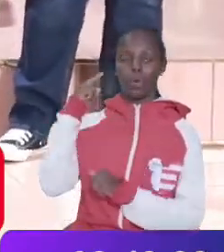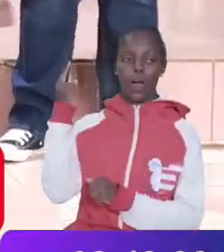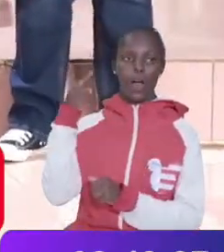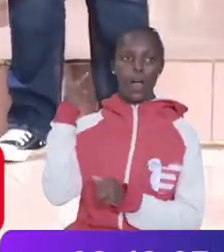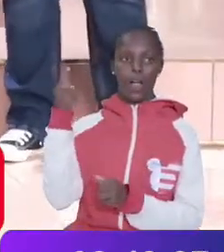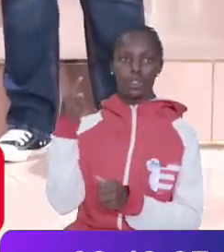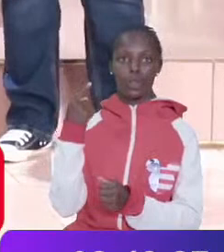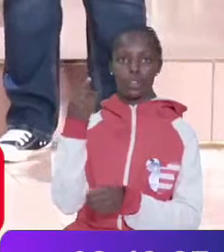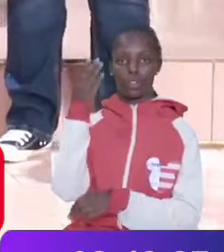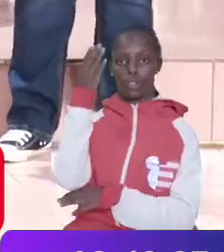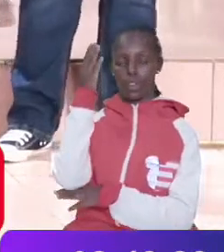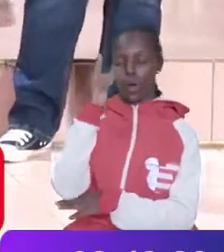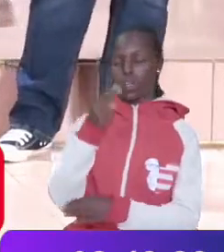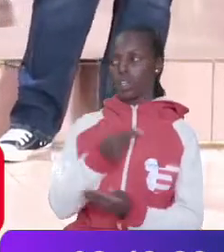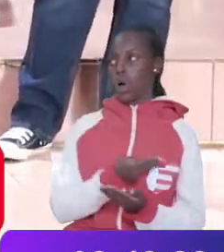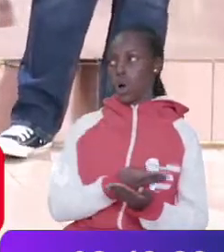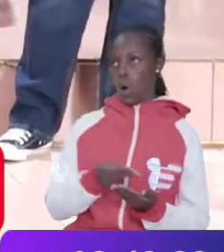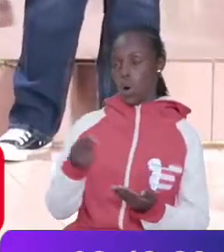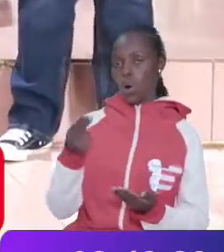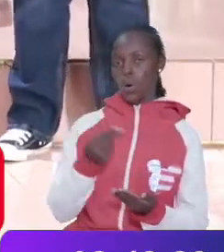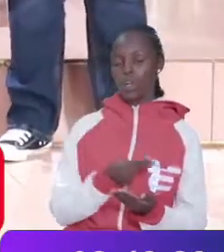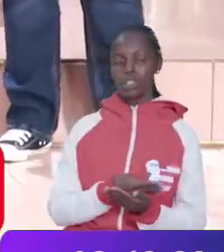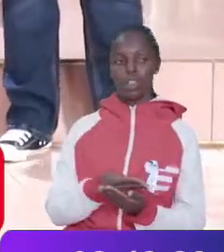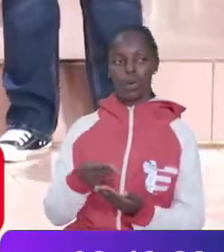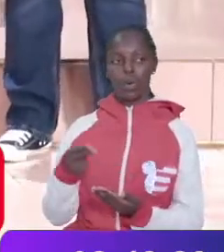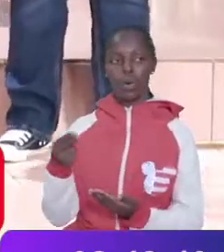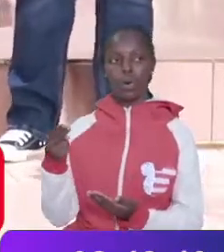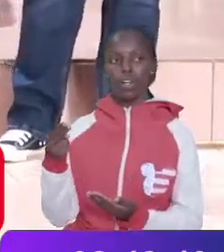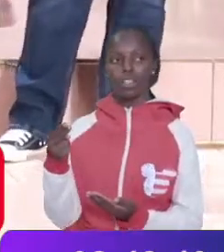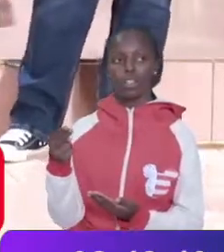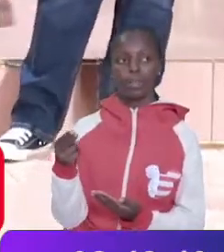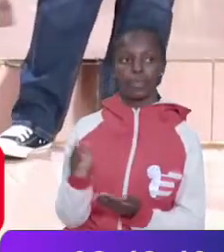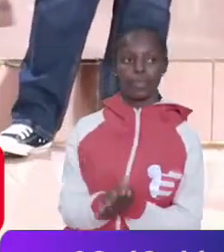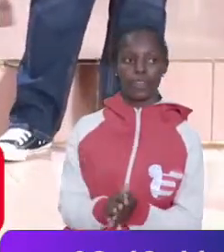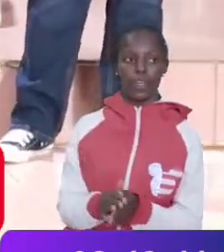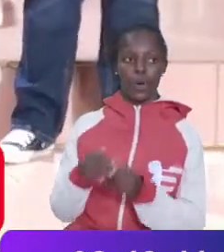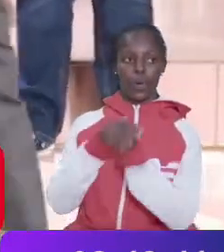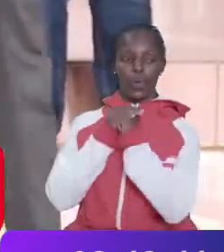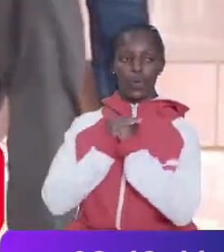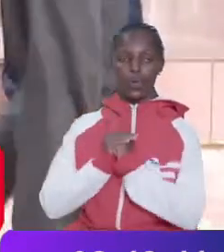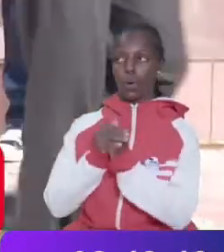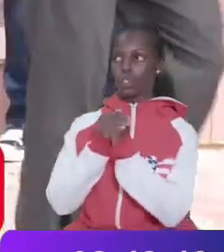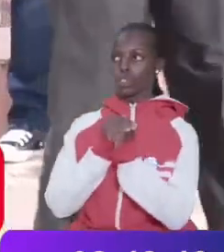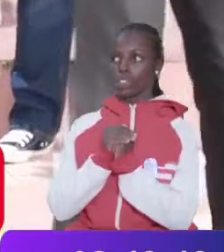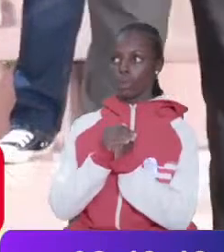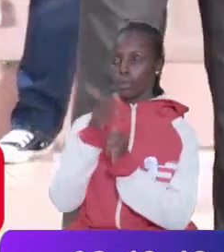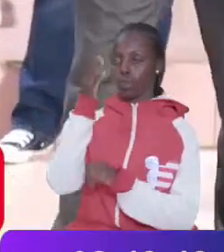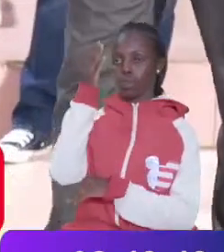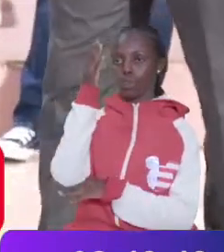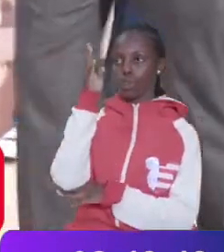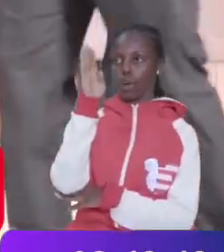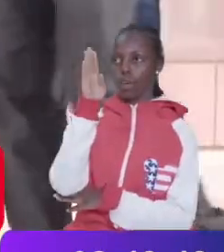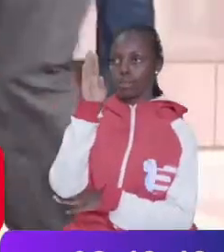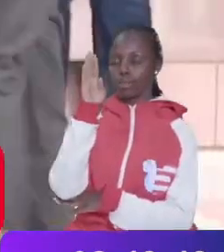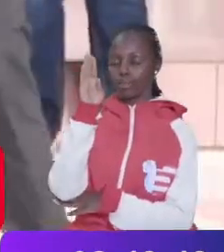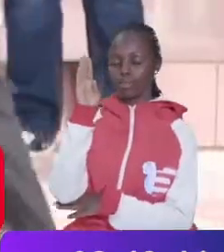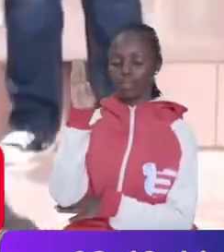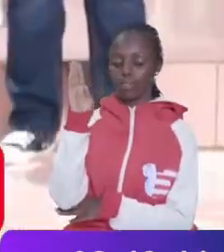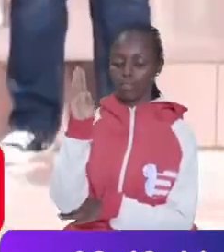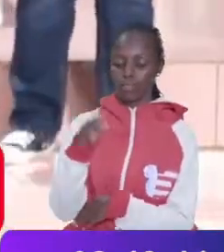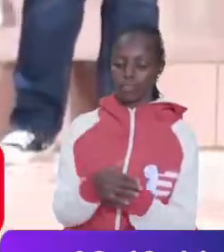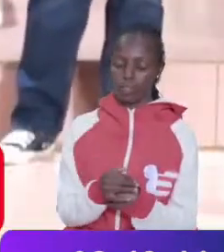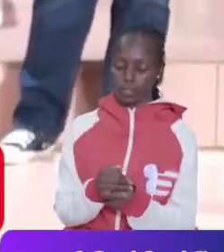God Almighty. Who was, who is, and who is to come. We worship you, Lord, we adore you. You are worthy of